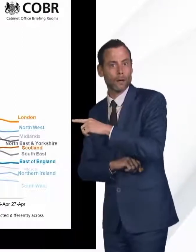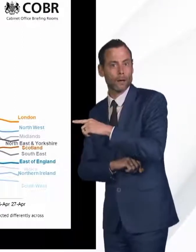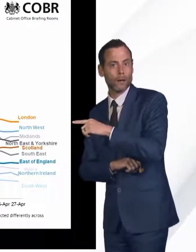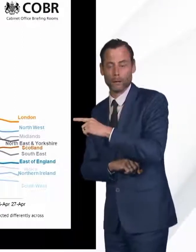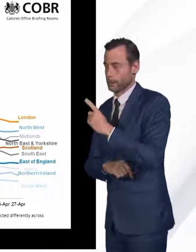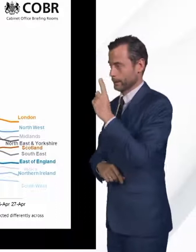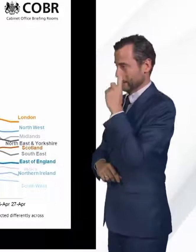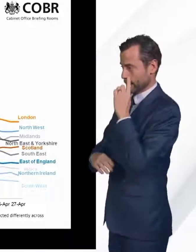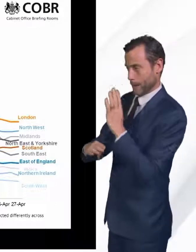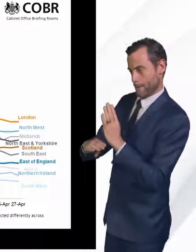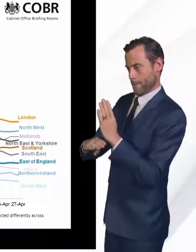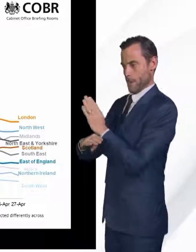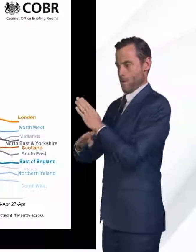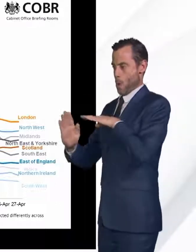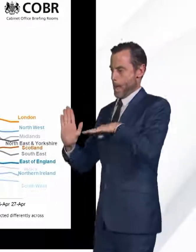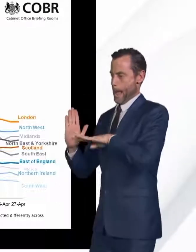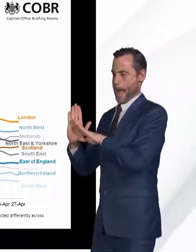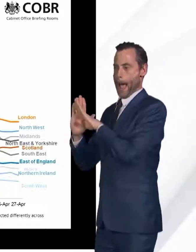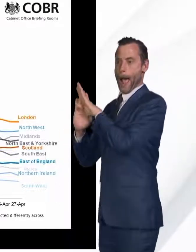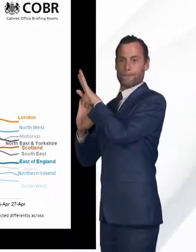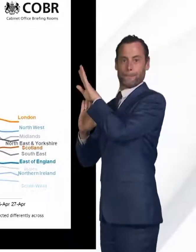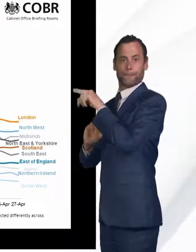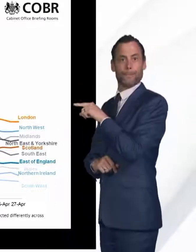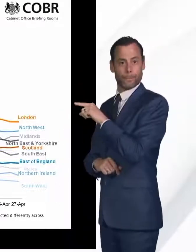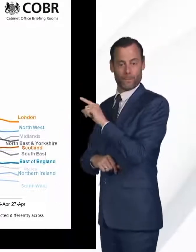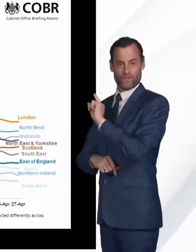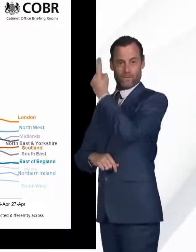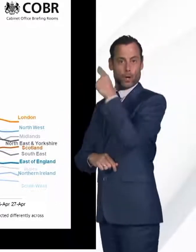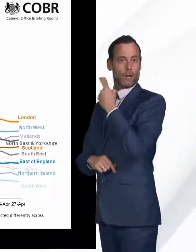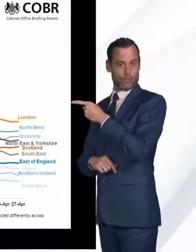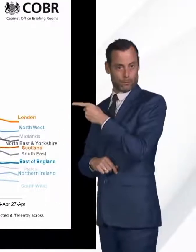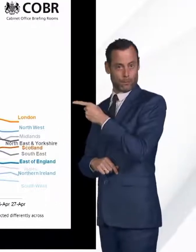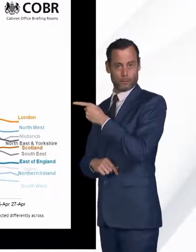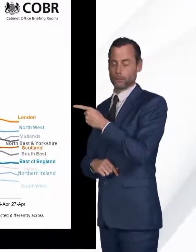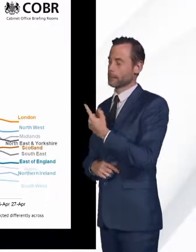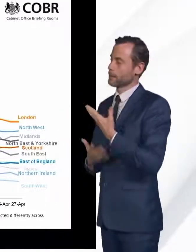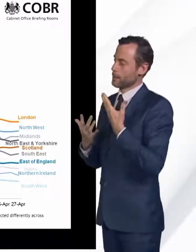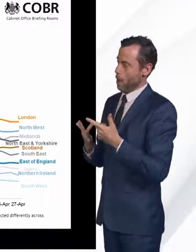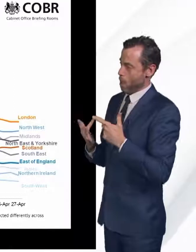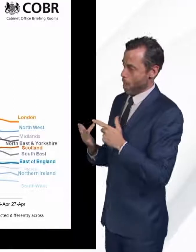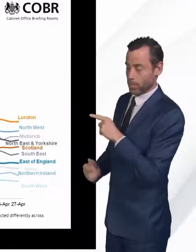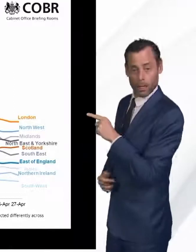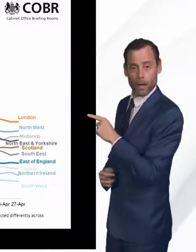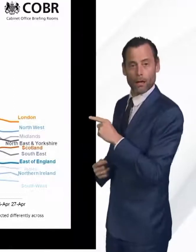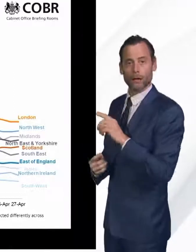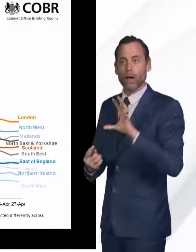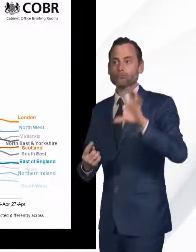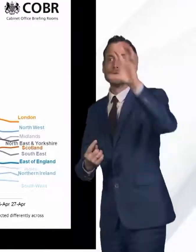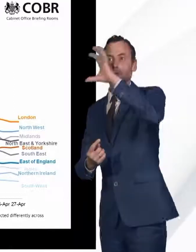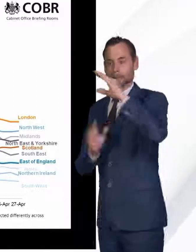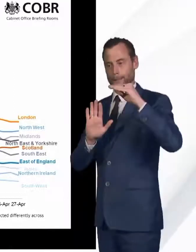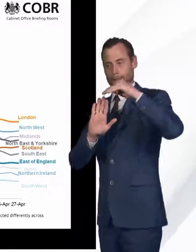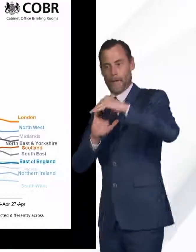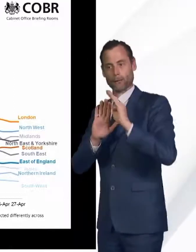early compared with the rest of the country, and several other regions of England now clearly falling, although a few